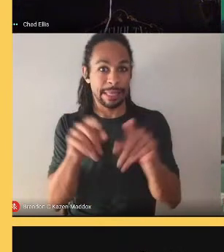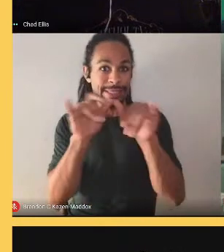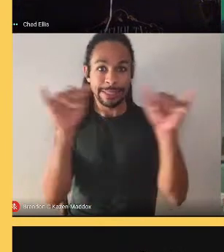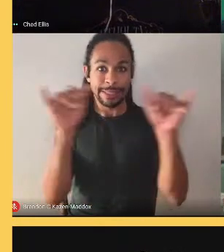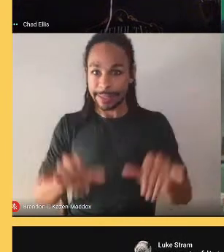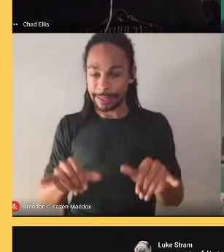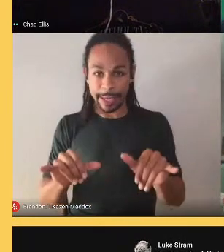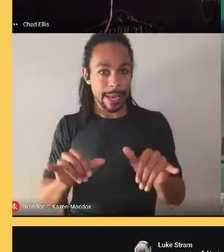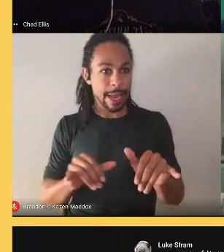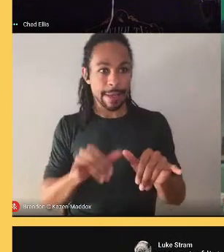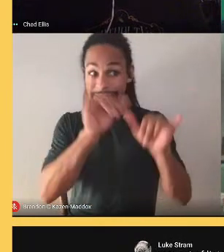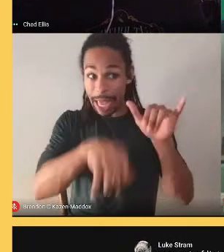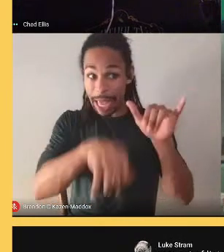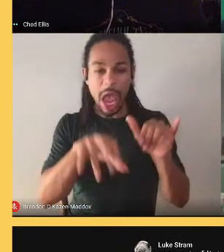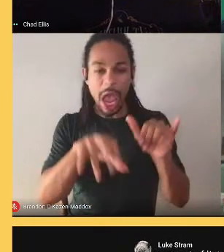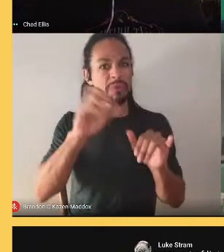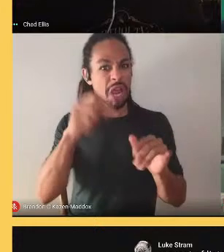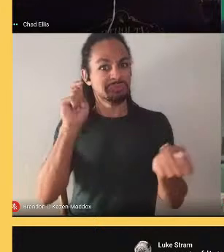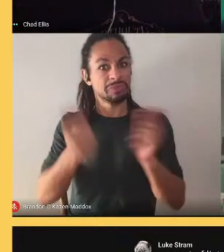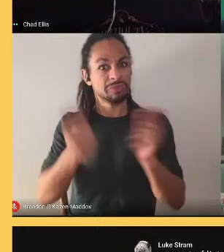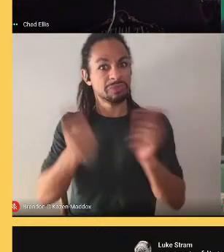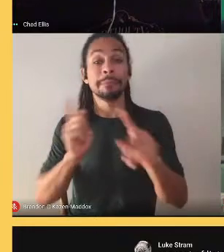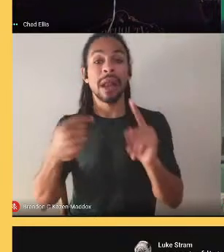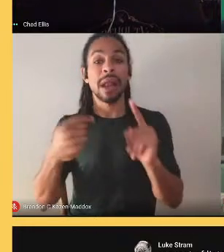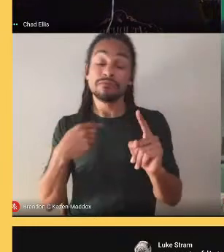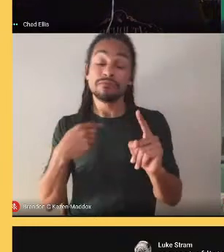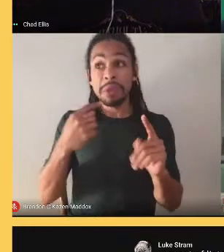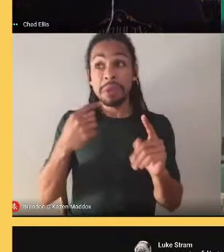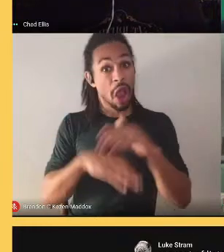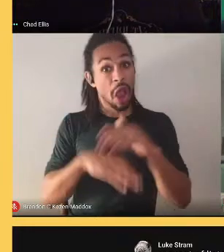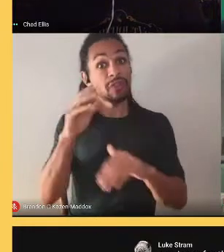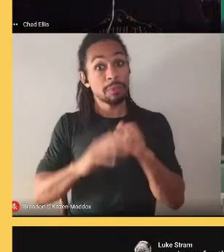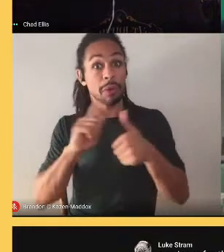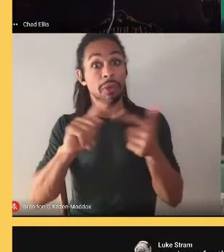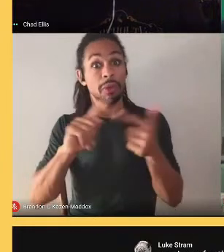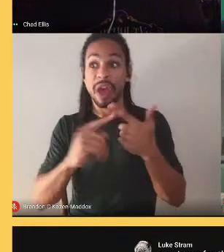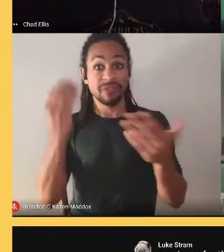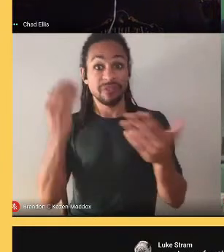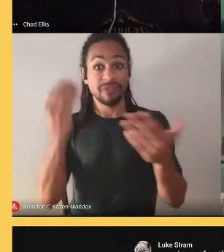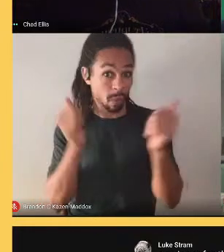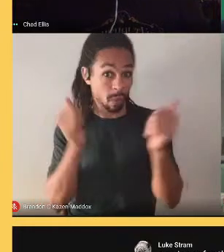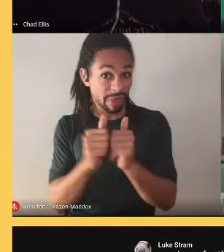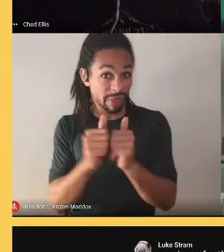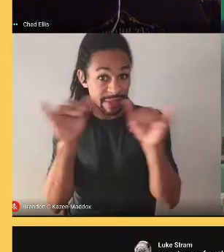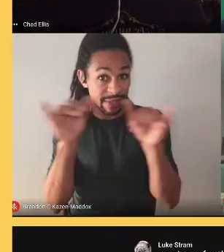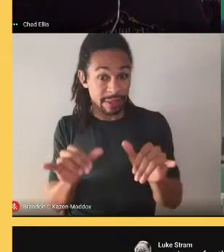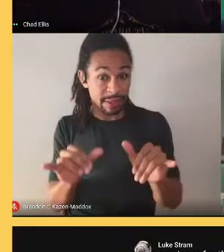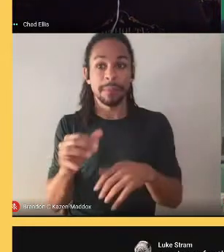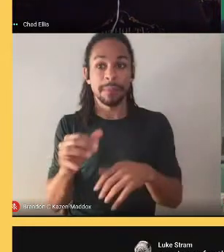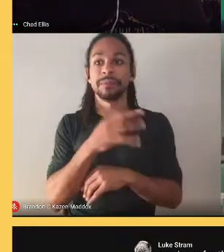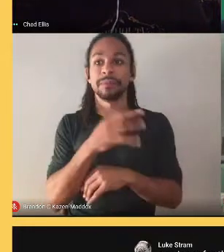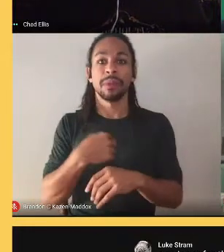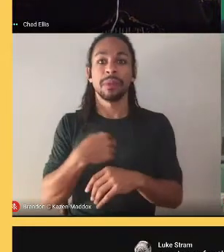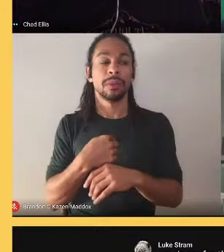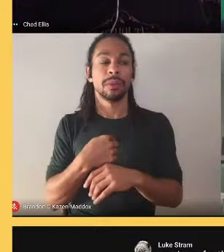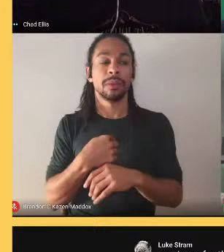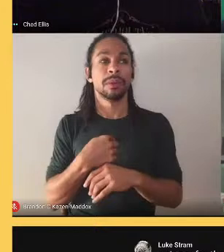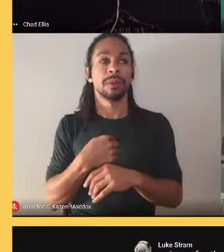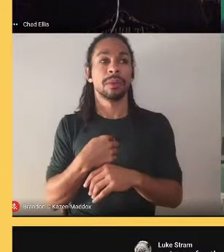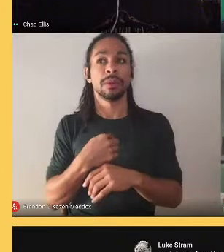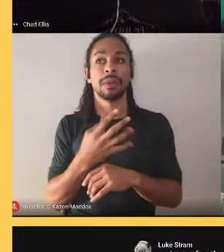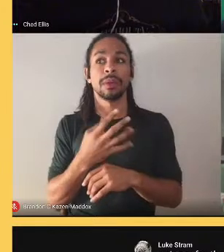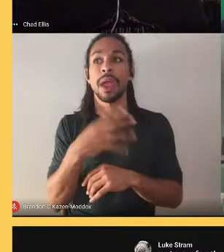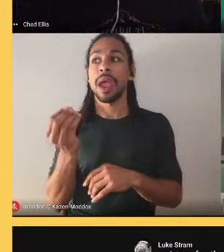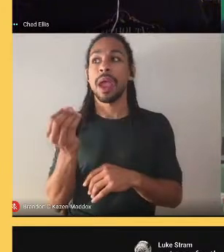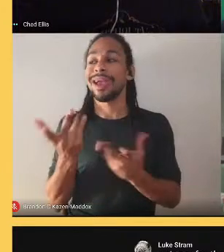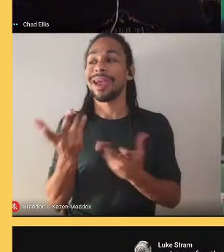it's one that I'm pretty comfortable with and familiar with. And I think it has a certain